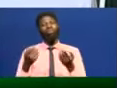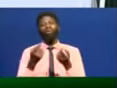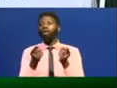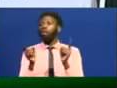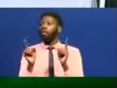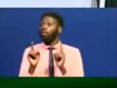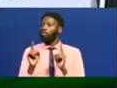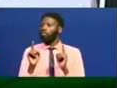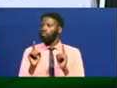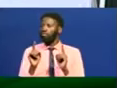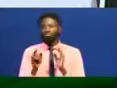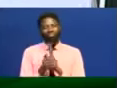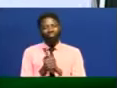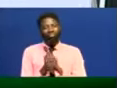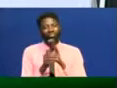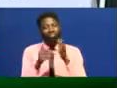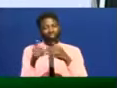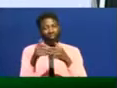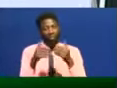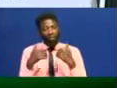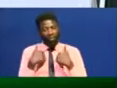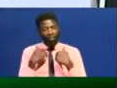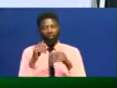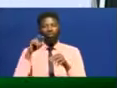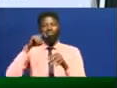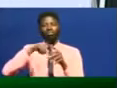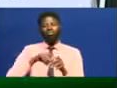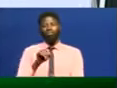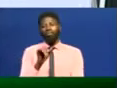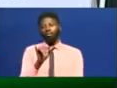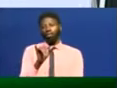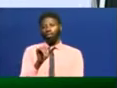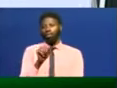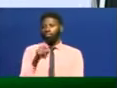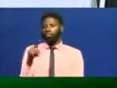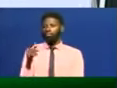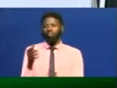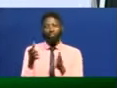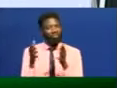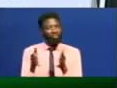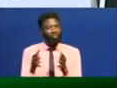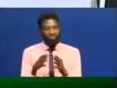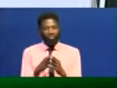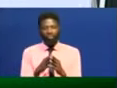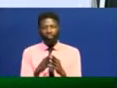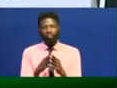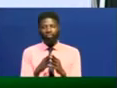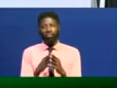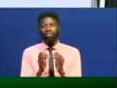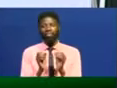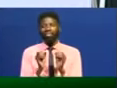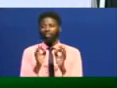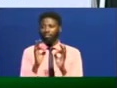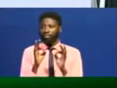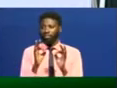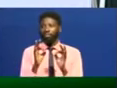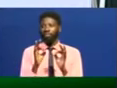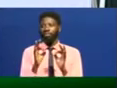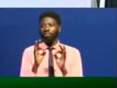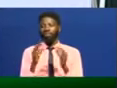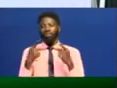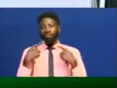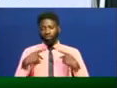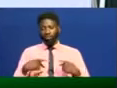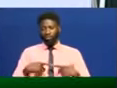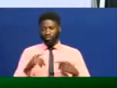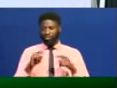with any kind of talent to plug into this pipeline now. If the physical scouting team does